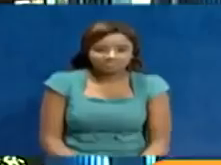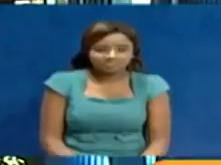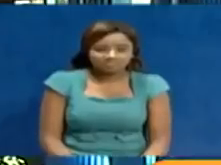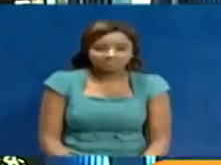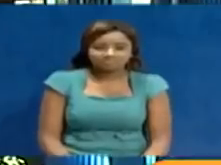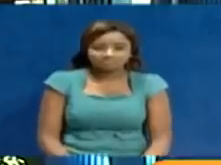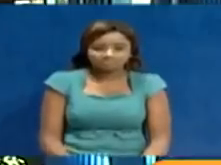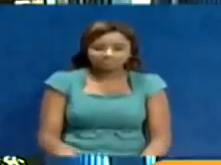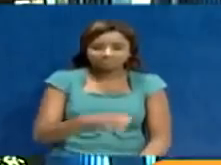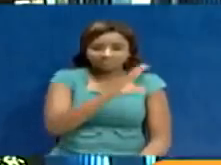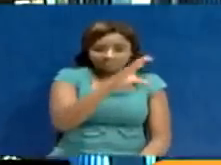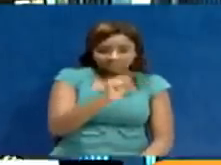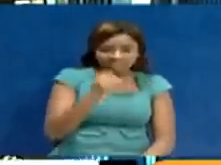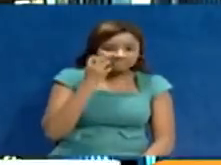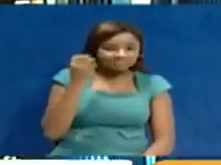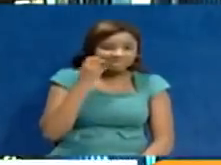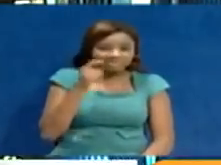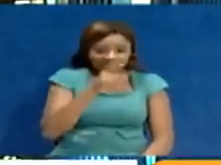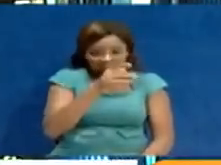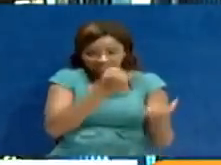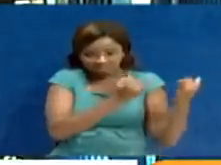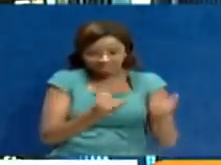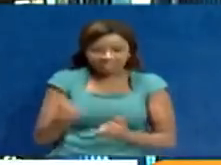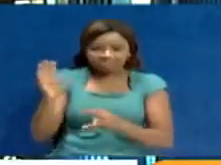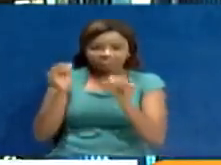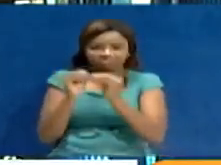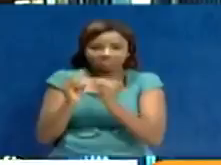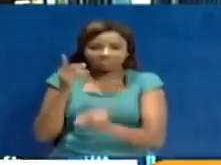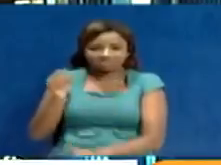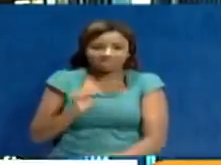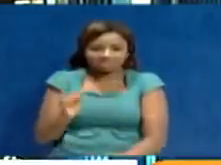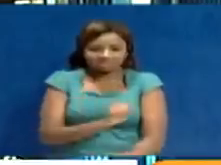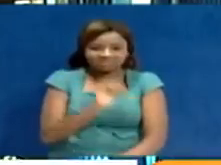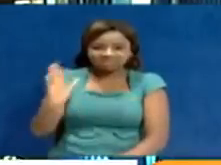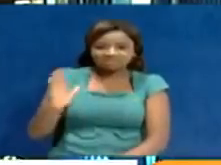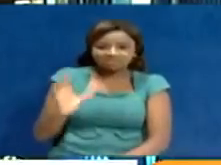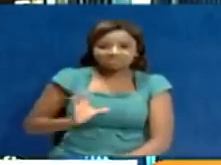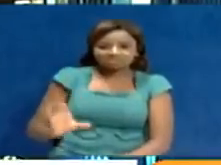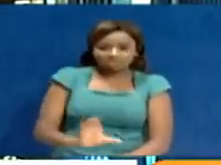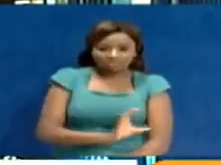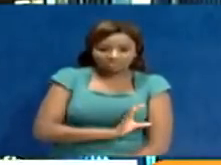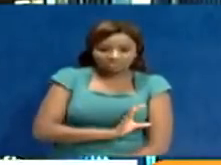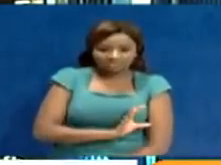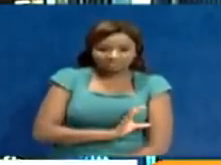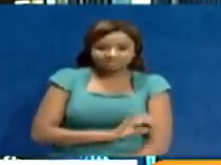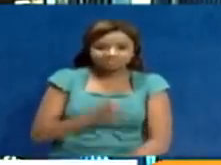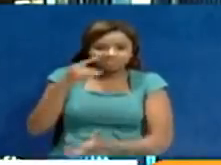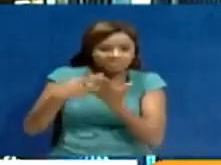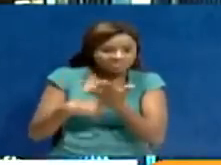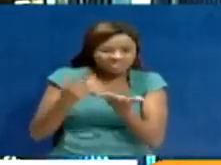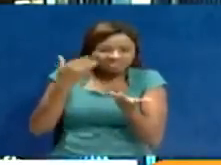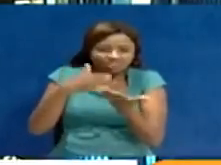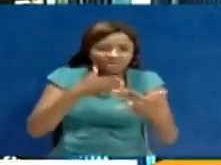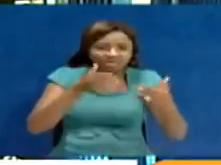Interior Cabinet Secretary Dr. Fred Matiang'i has been summoned to appear before the Senate's Security Committee to explain the rationale